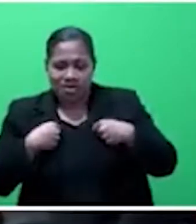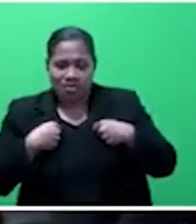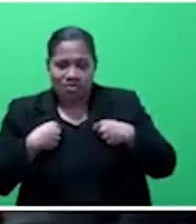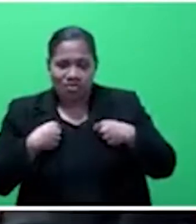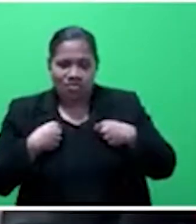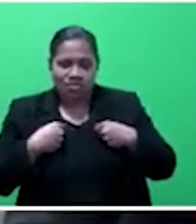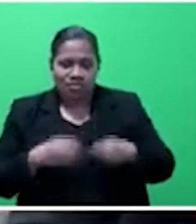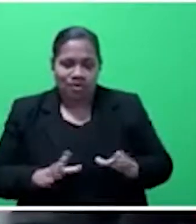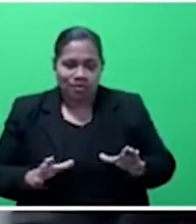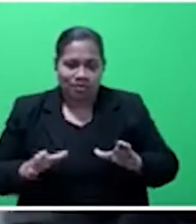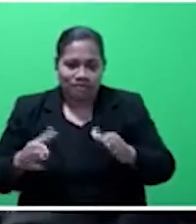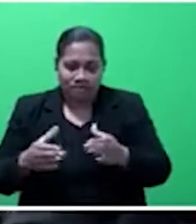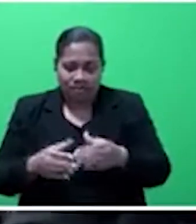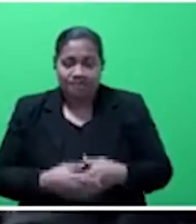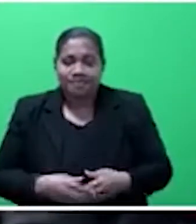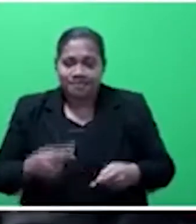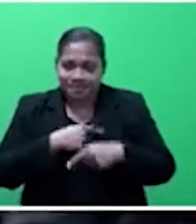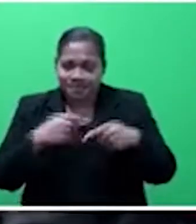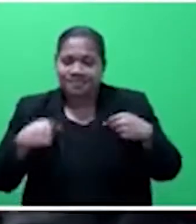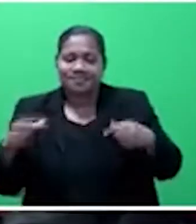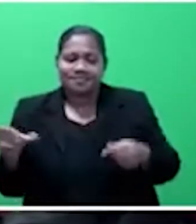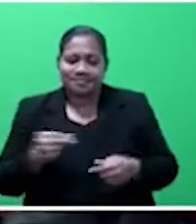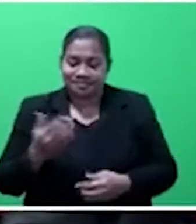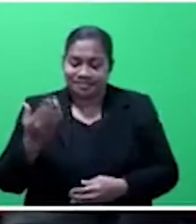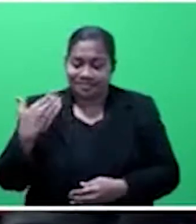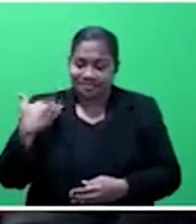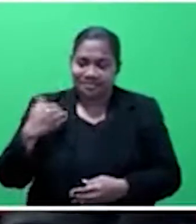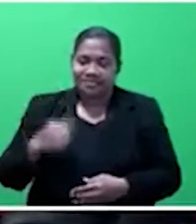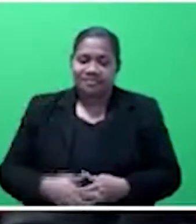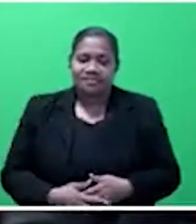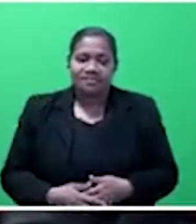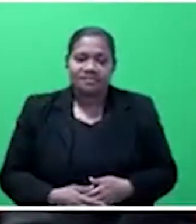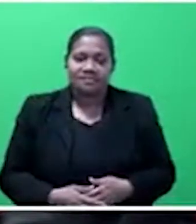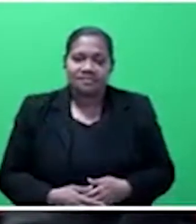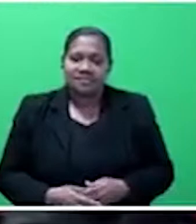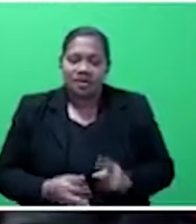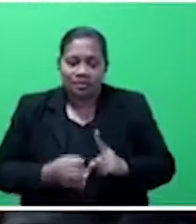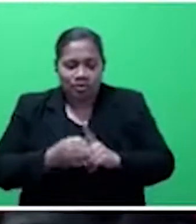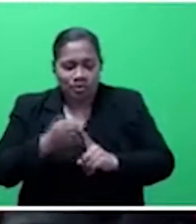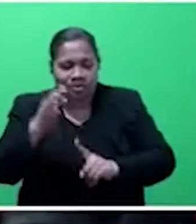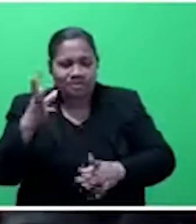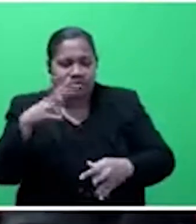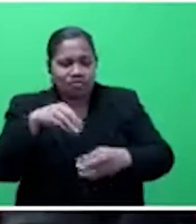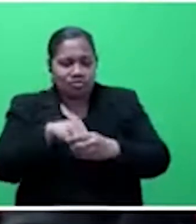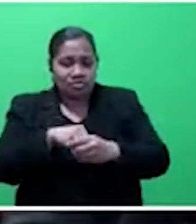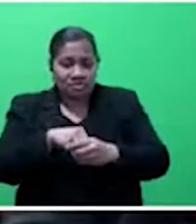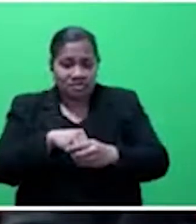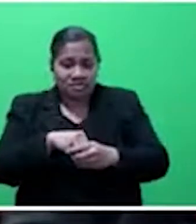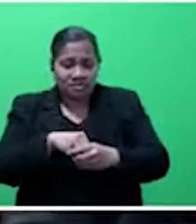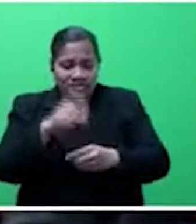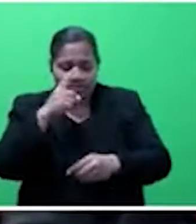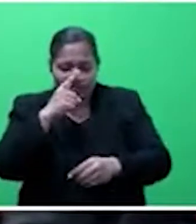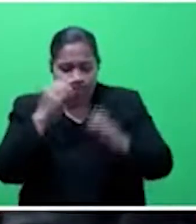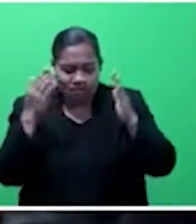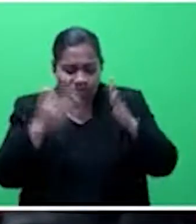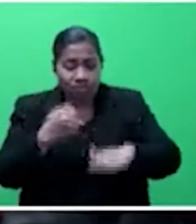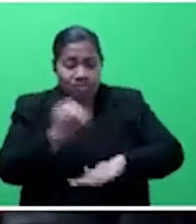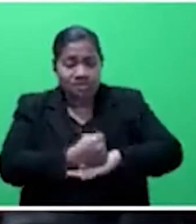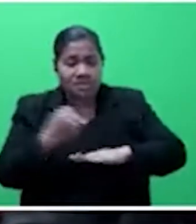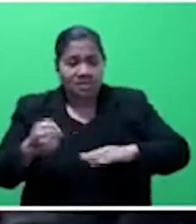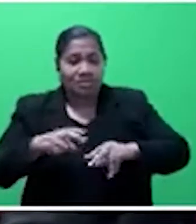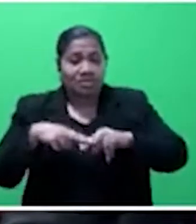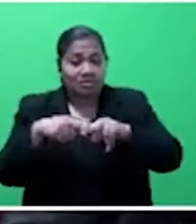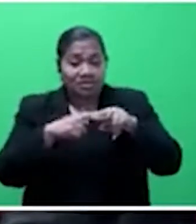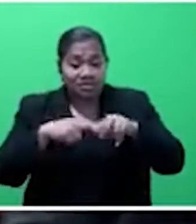in office, Mr. Speaker, sir, as a progressive, inclusive, and people-focused government that puts Fiji and its